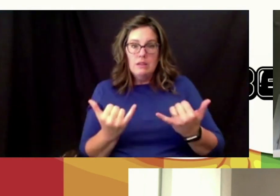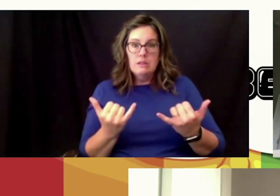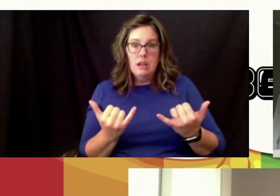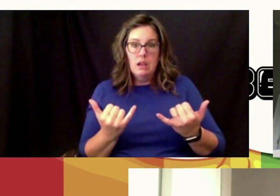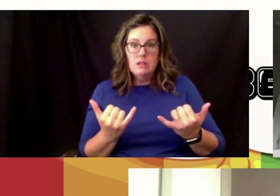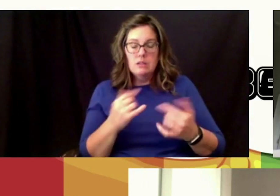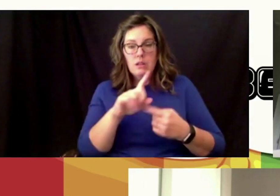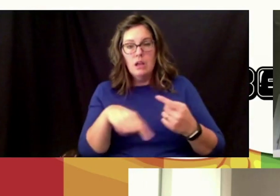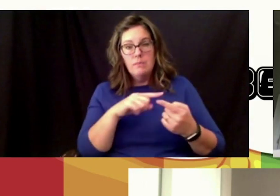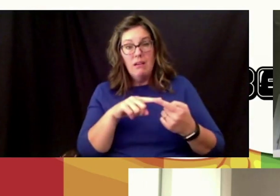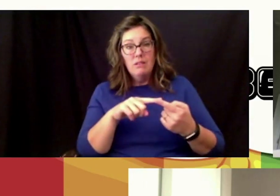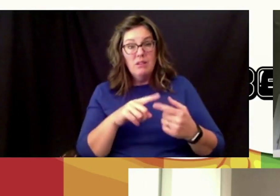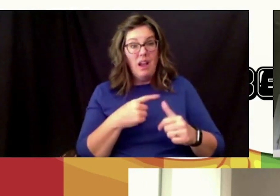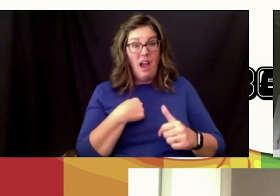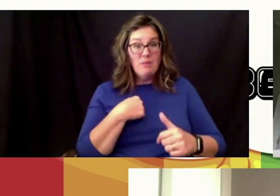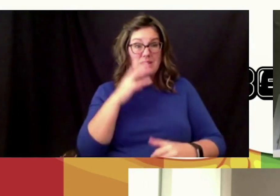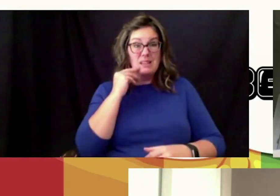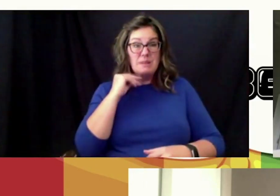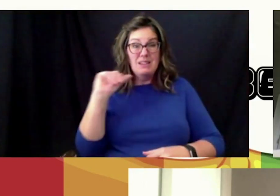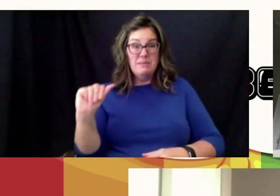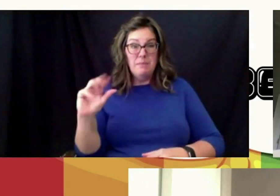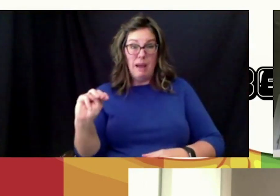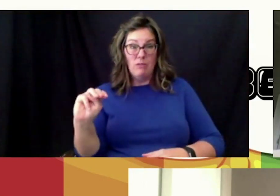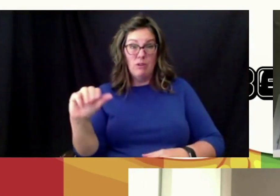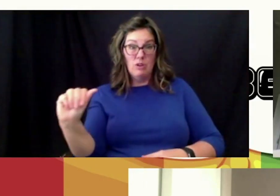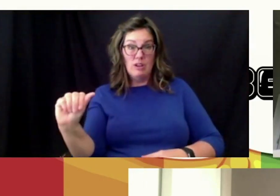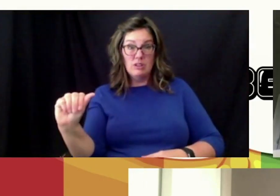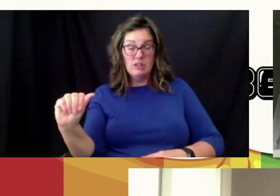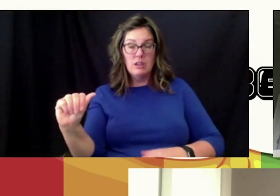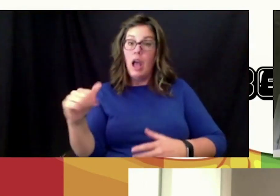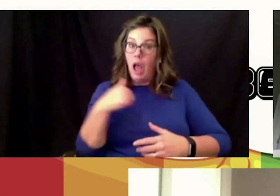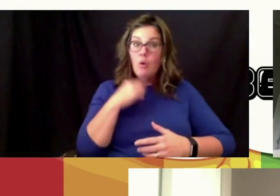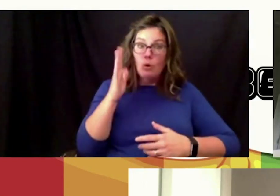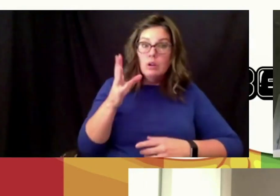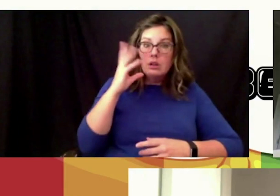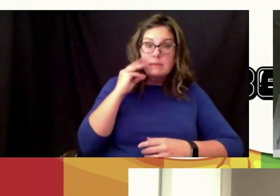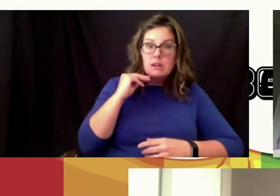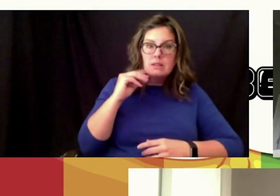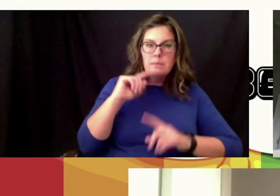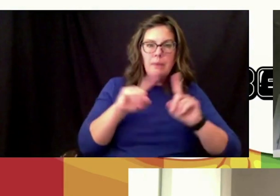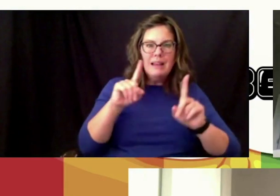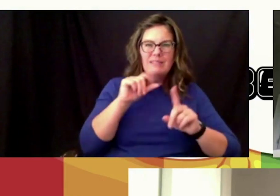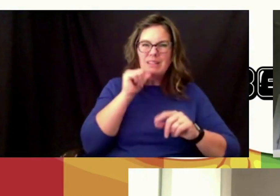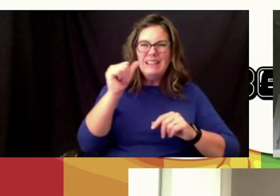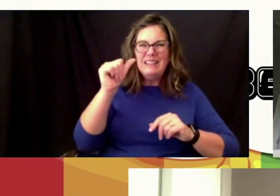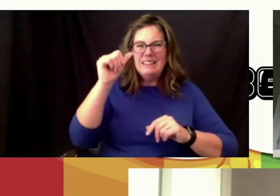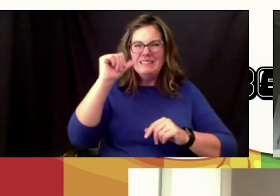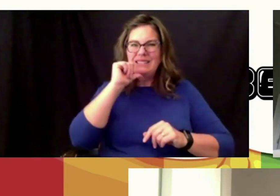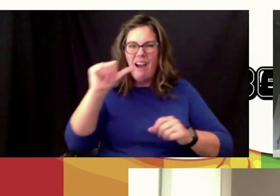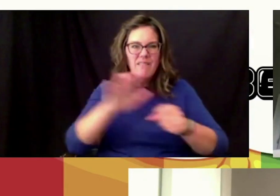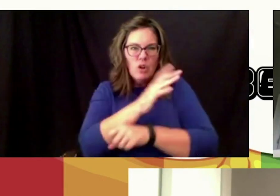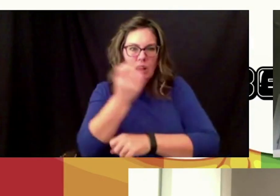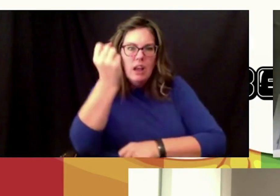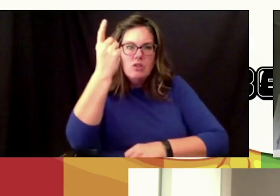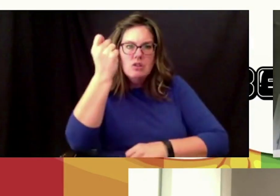the fact that I was experiencing microaggressions. Like, I would experience them, but it didn't really sink in until my 20s when I